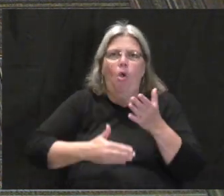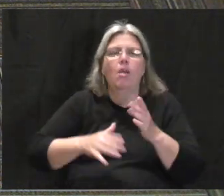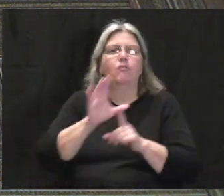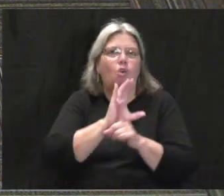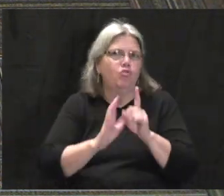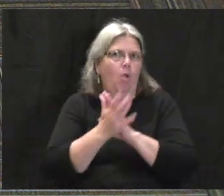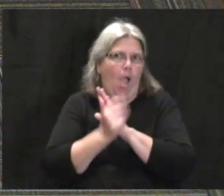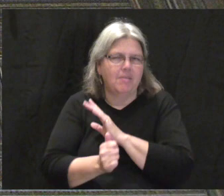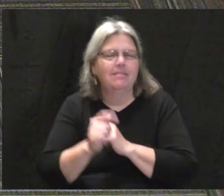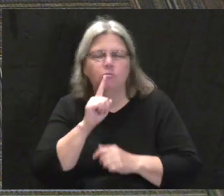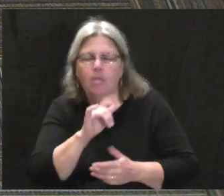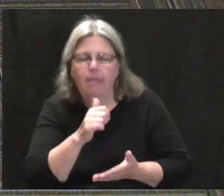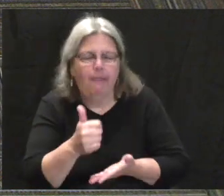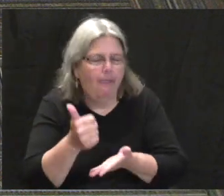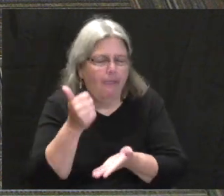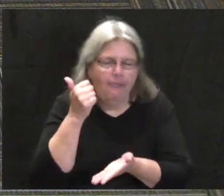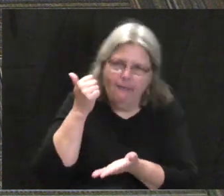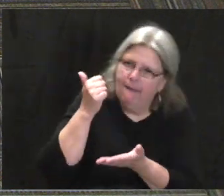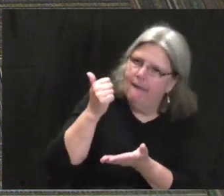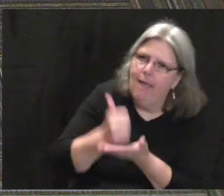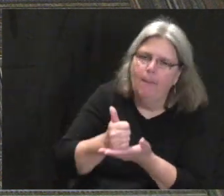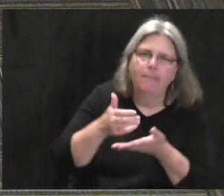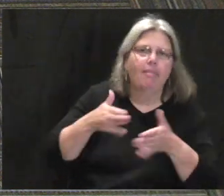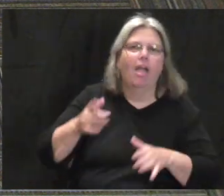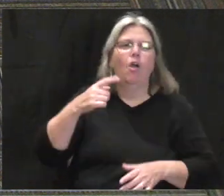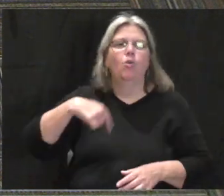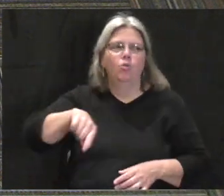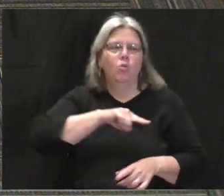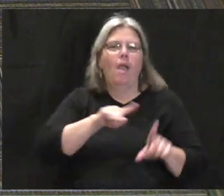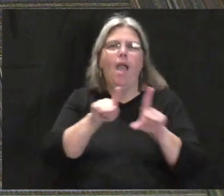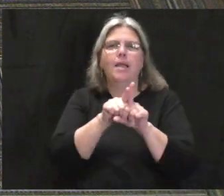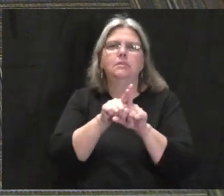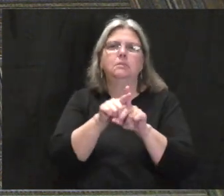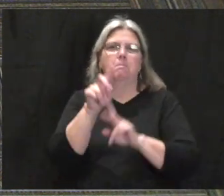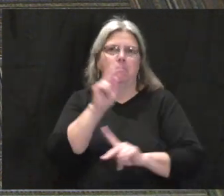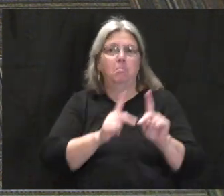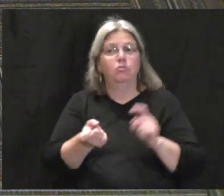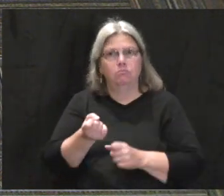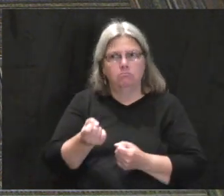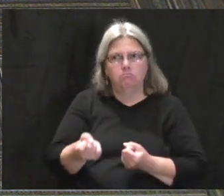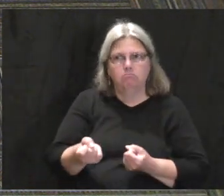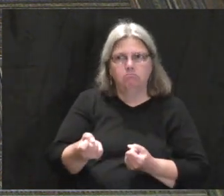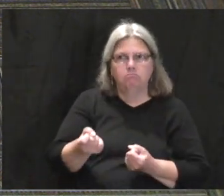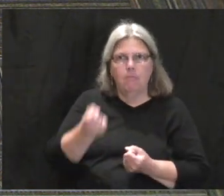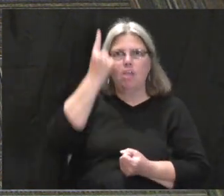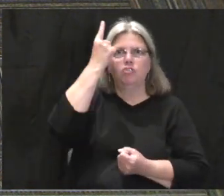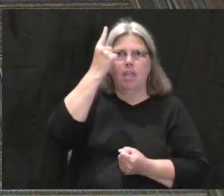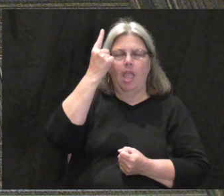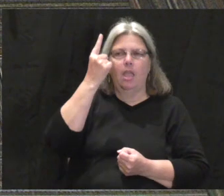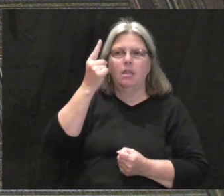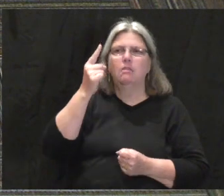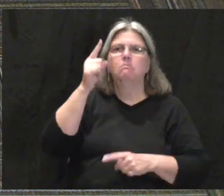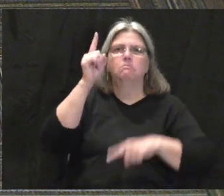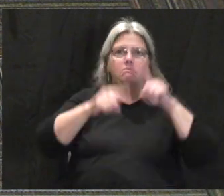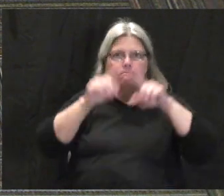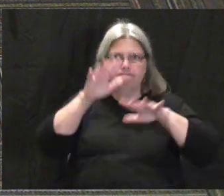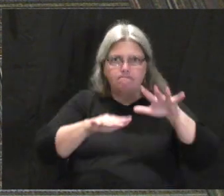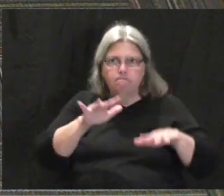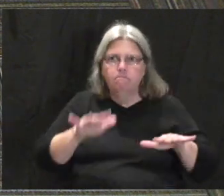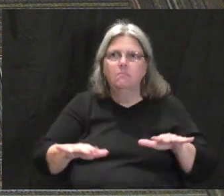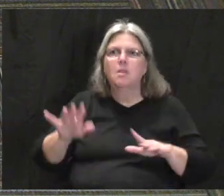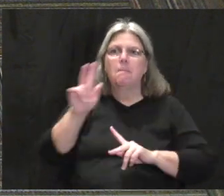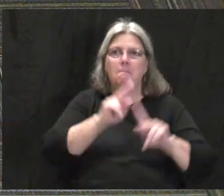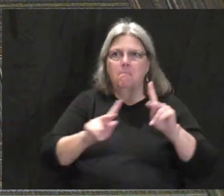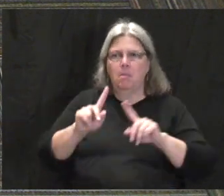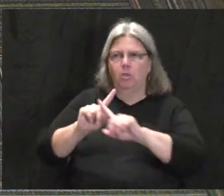people that you interact with on a daily basis. So we went through this in February, and it was very eye-opening,